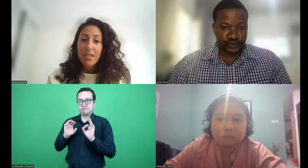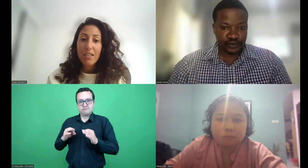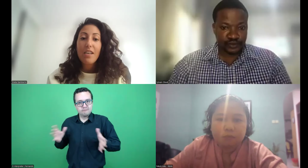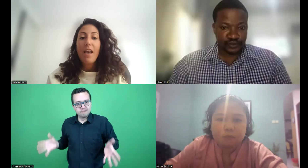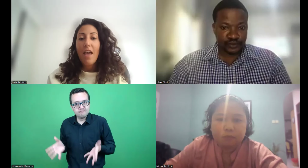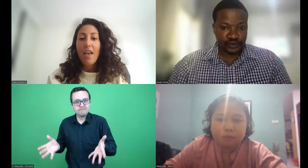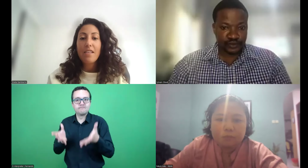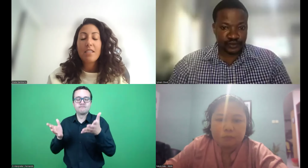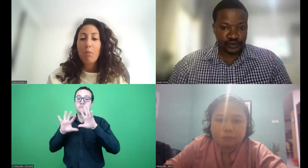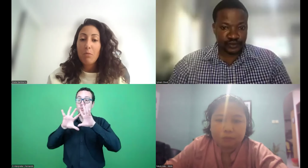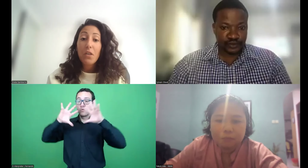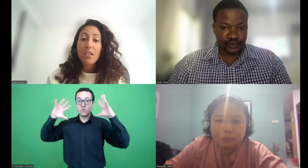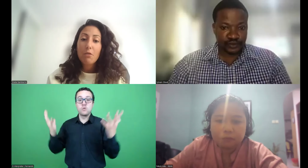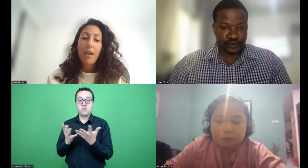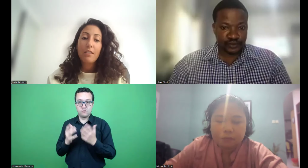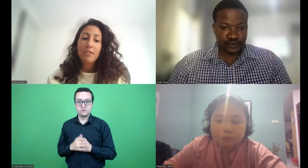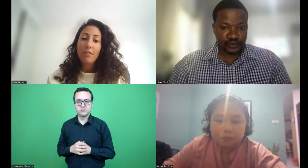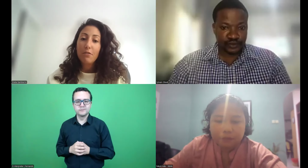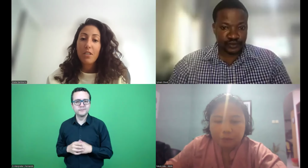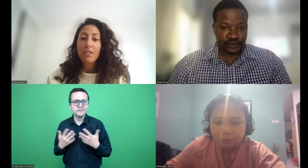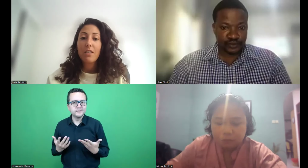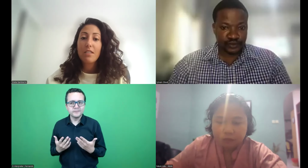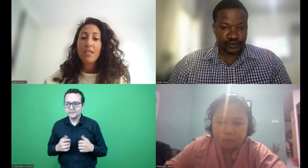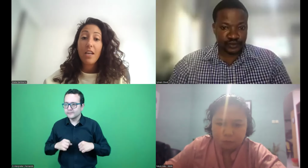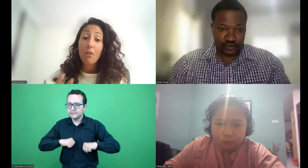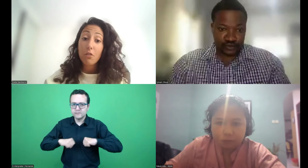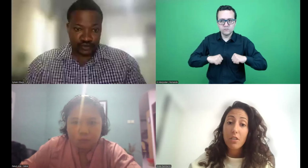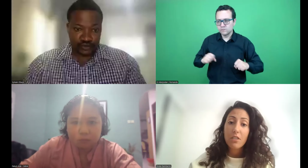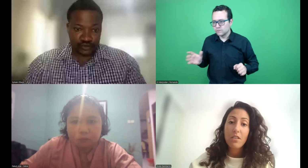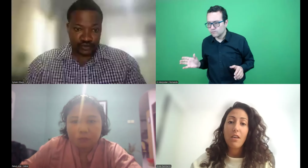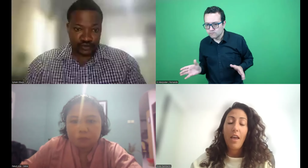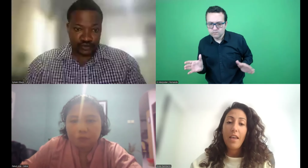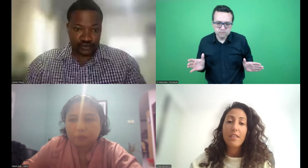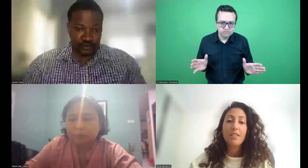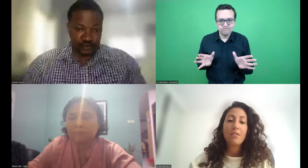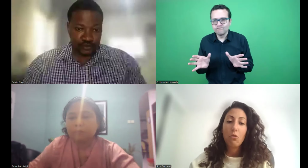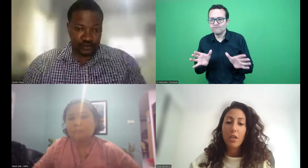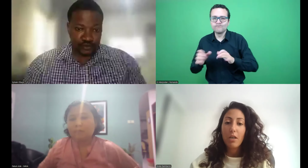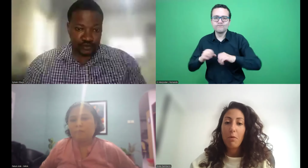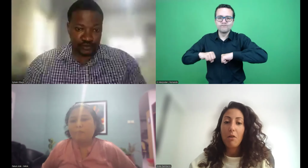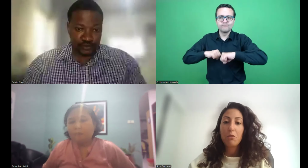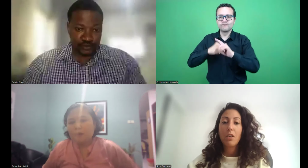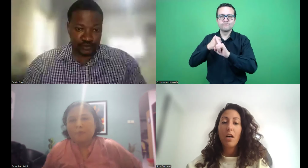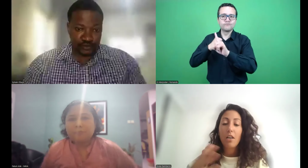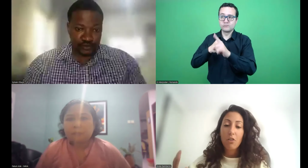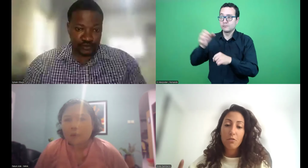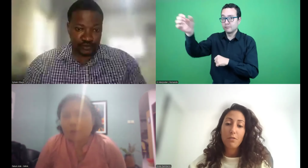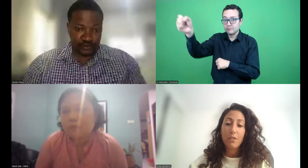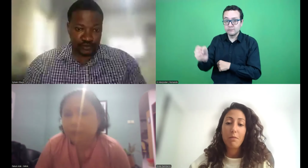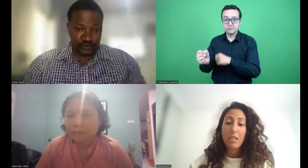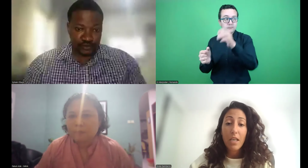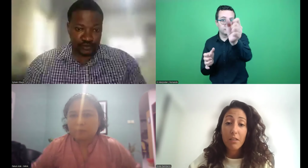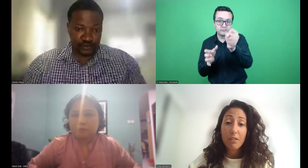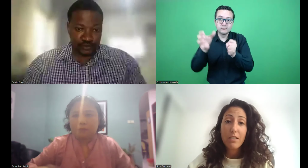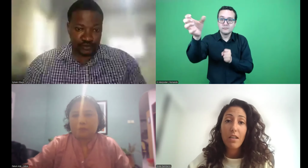commitments and by bringing together different stakeholders and talking about a lot of